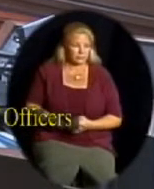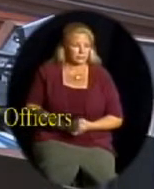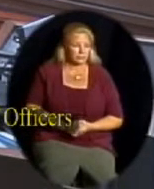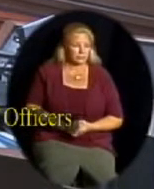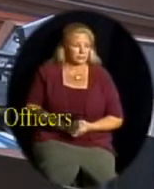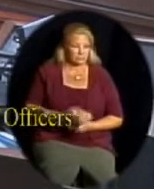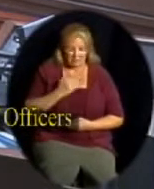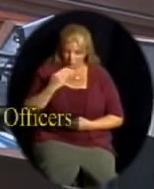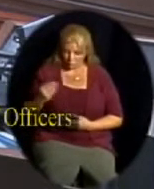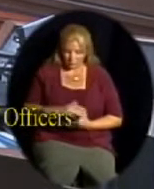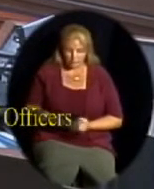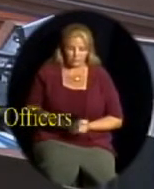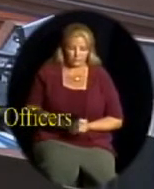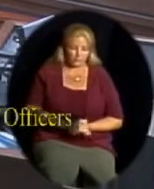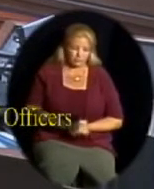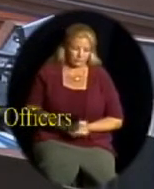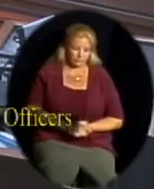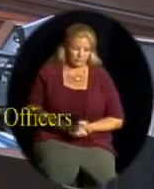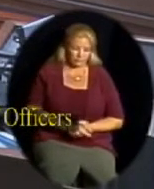Poland.